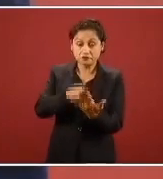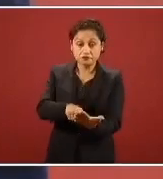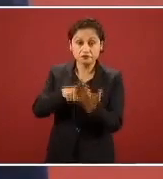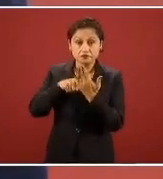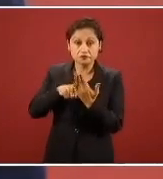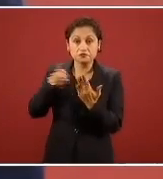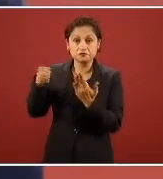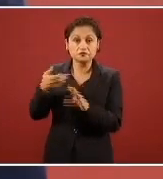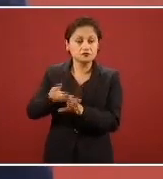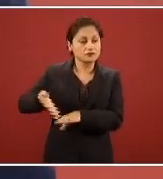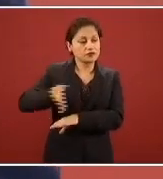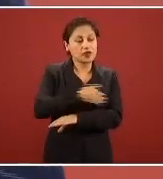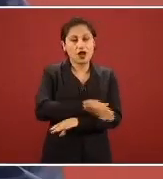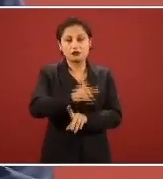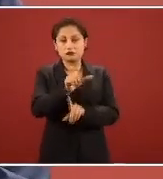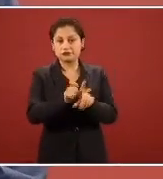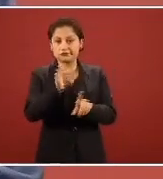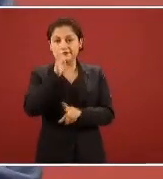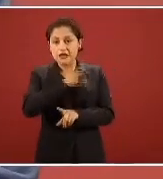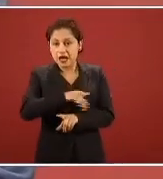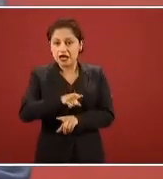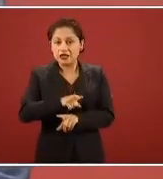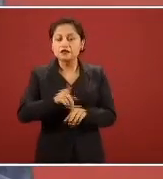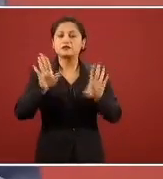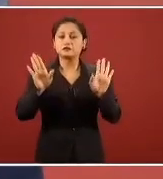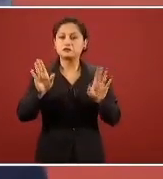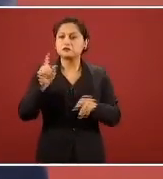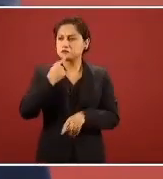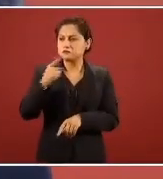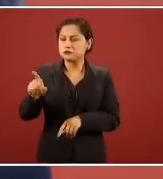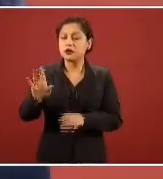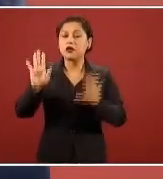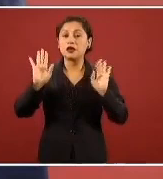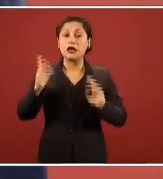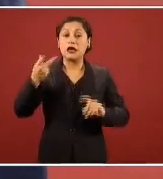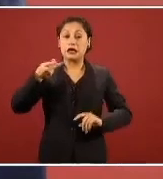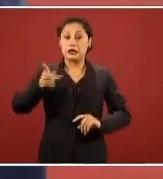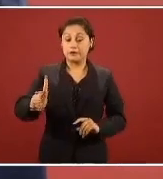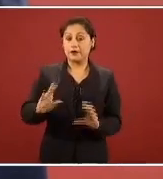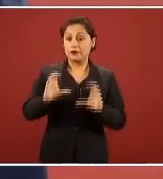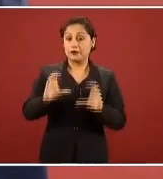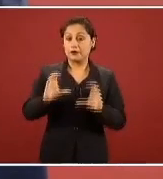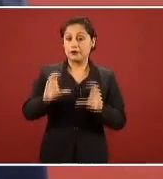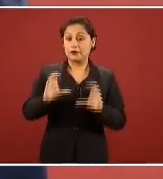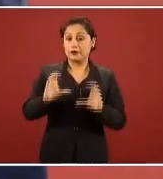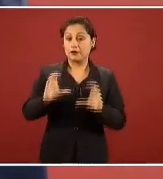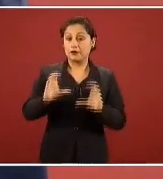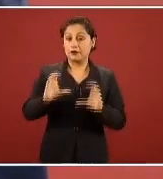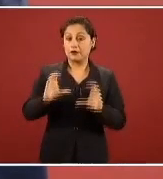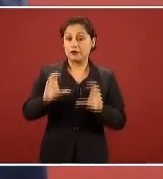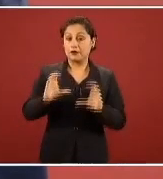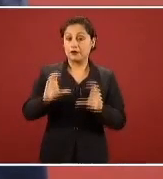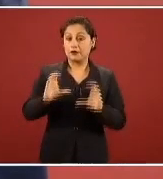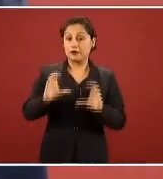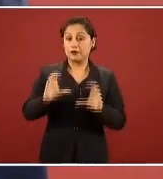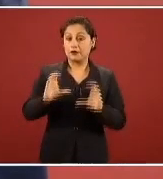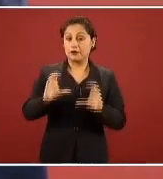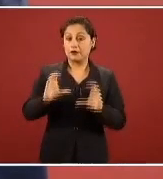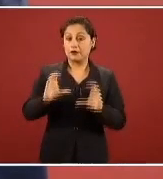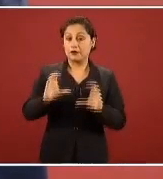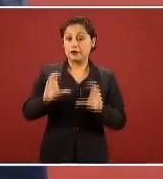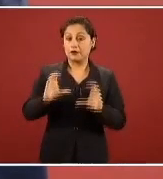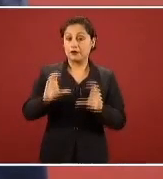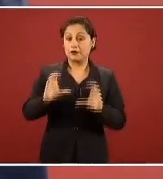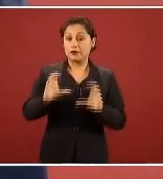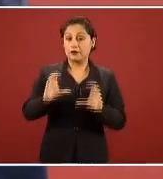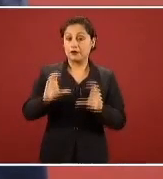trata, sí, de denunciar por denunciar. Because you cannot just say someone's